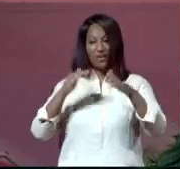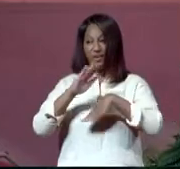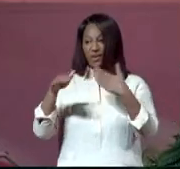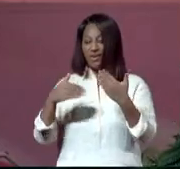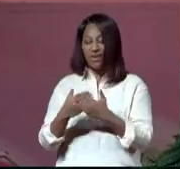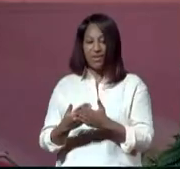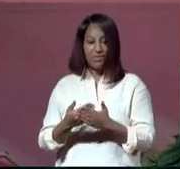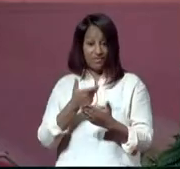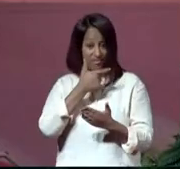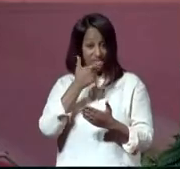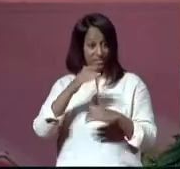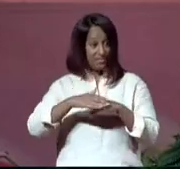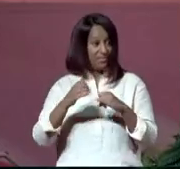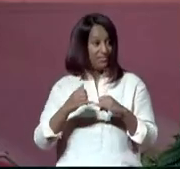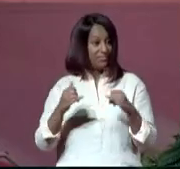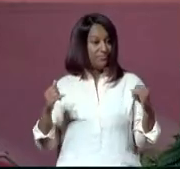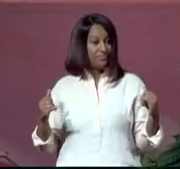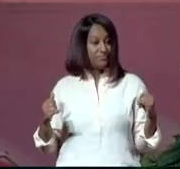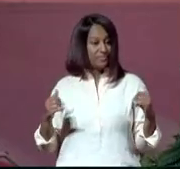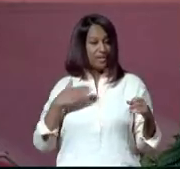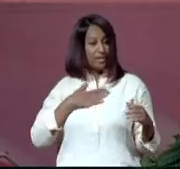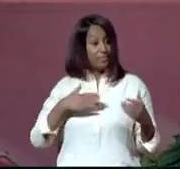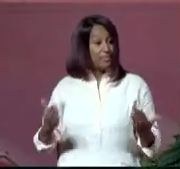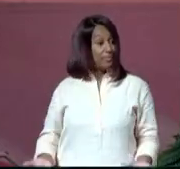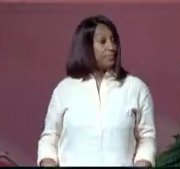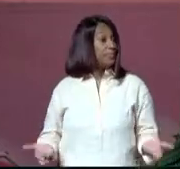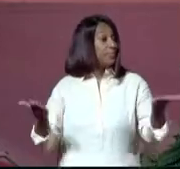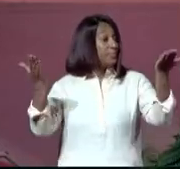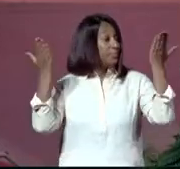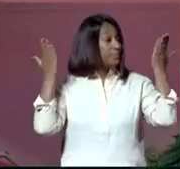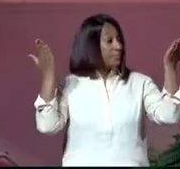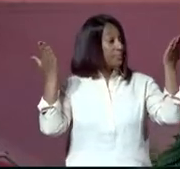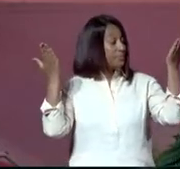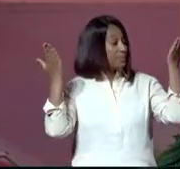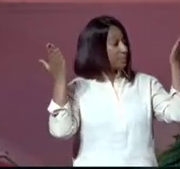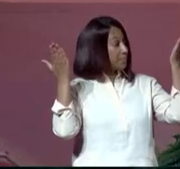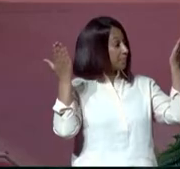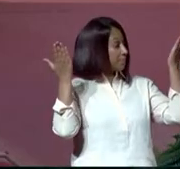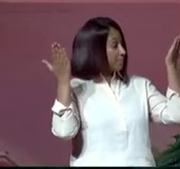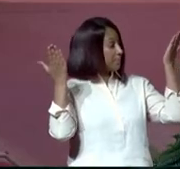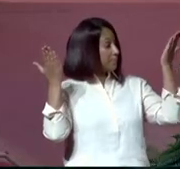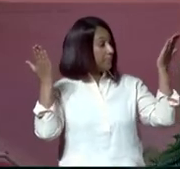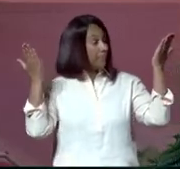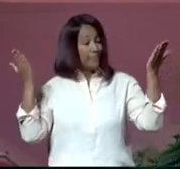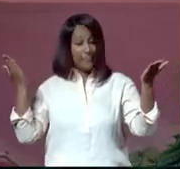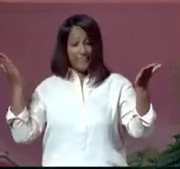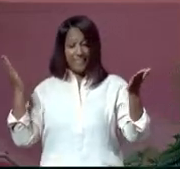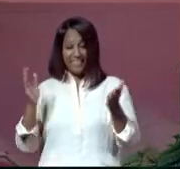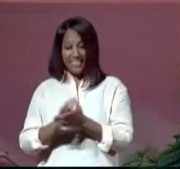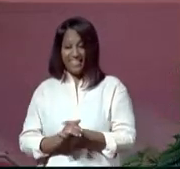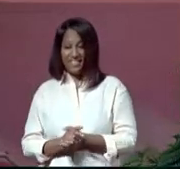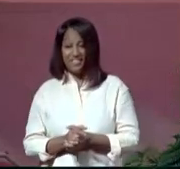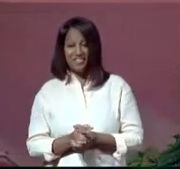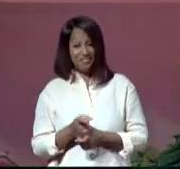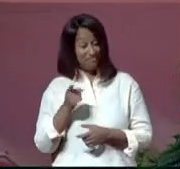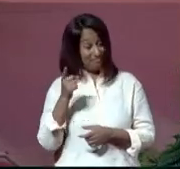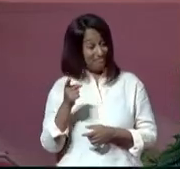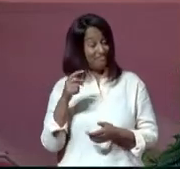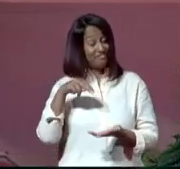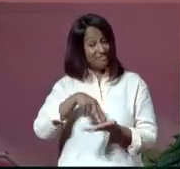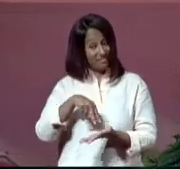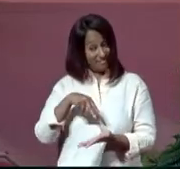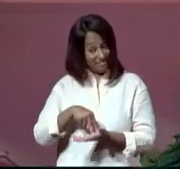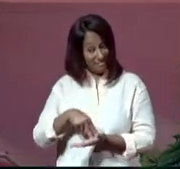chapter 4. And you can stand with me as is your custom. Now I'm just gonna warn you, you're gonna stand for a minute, you. So